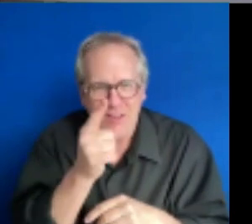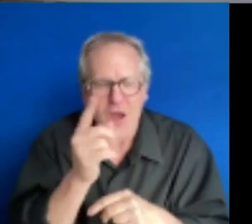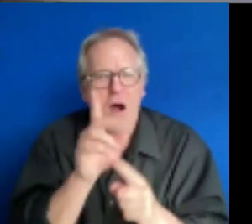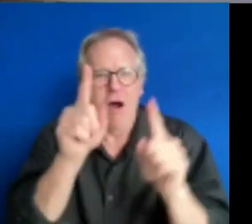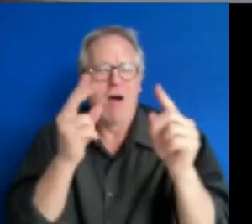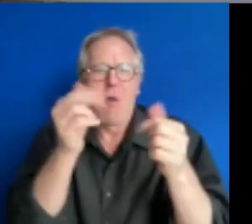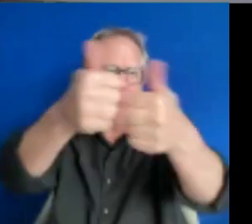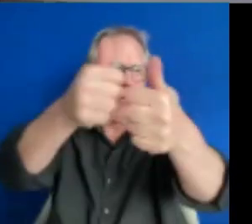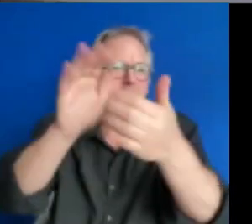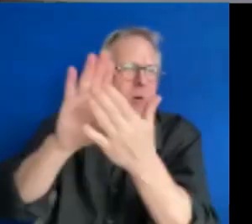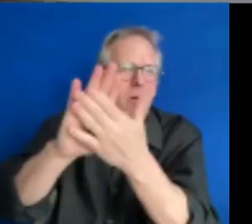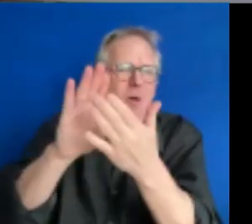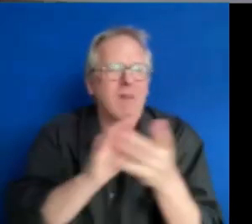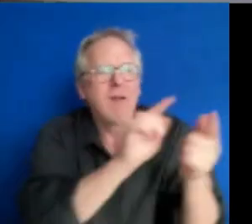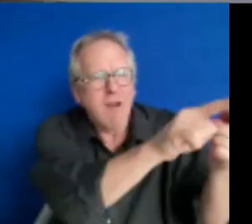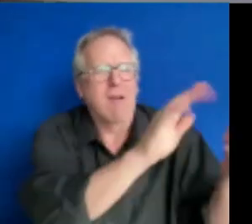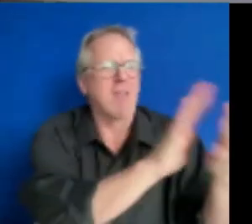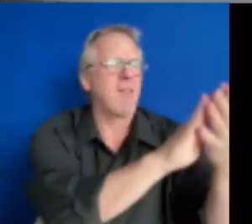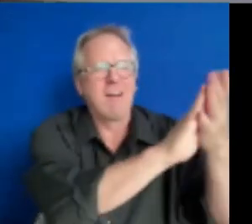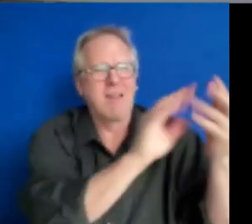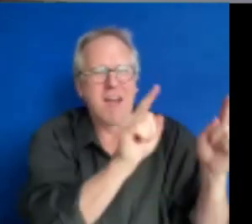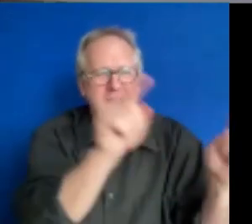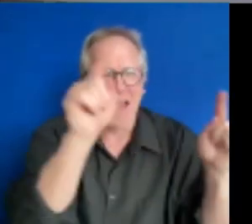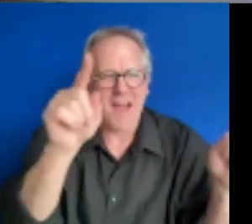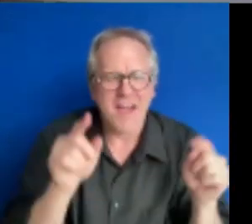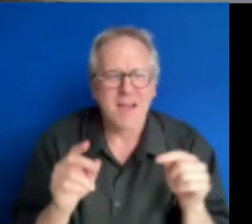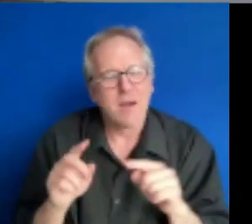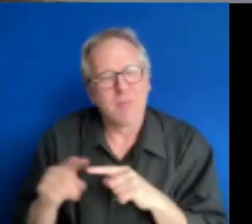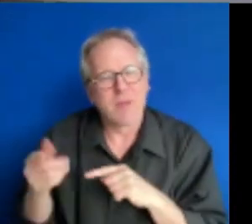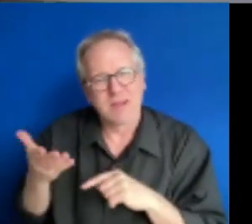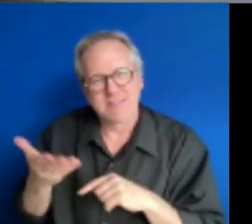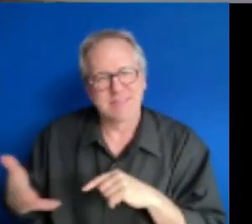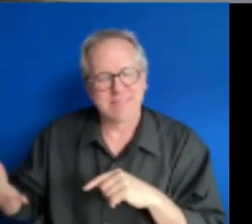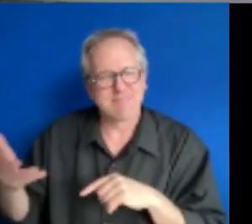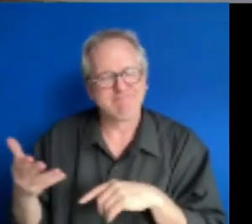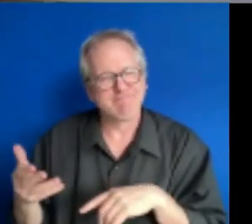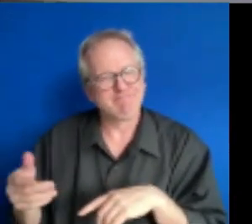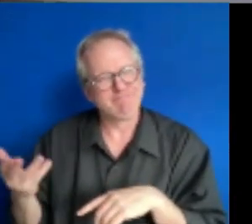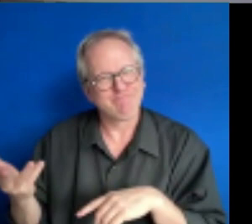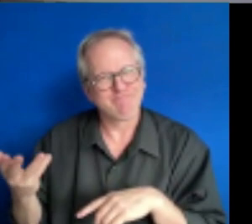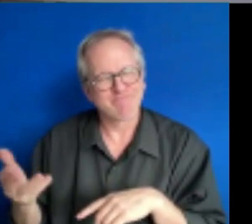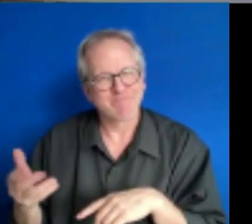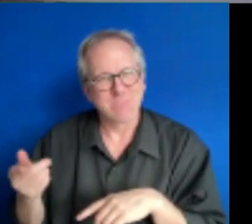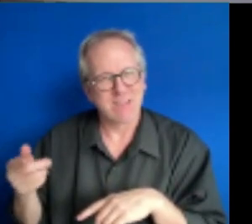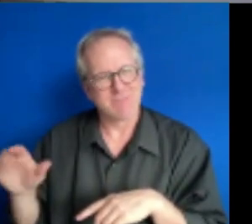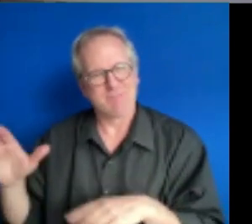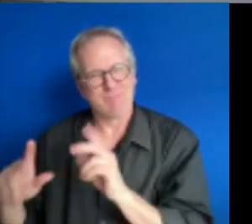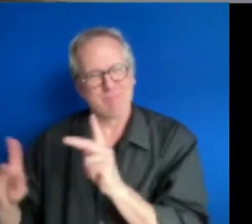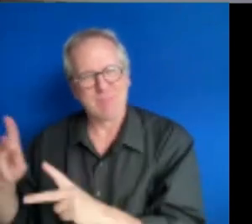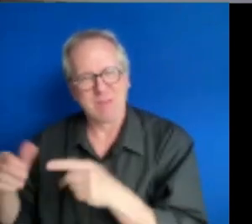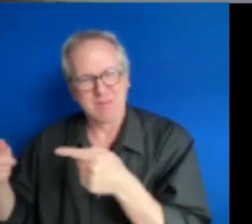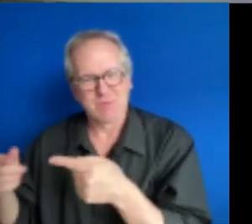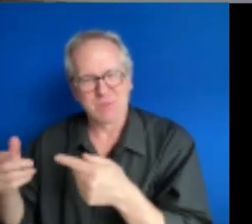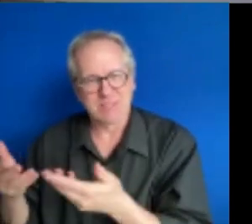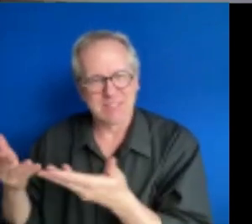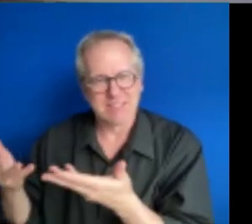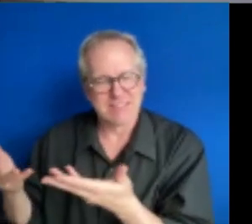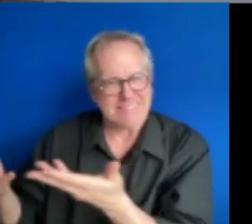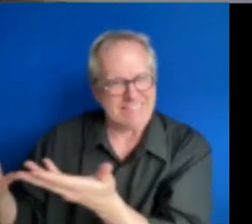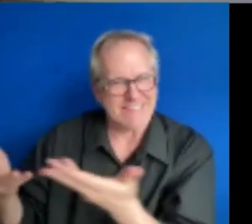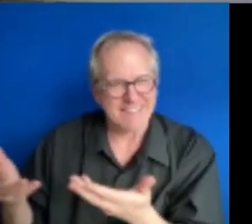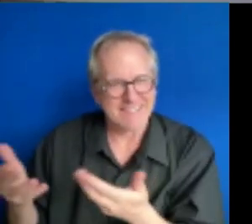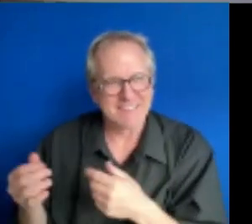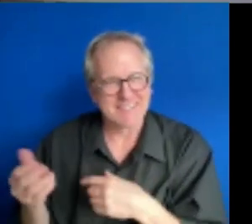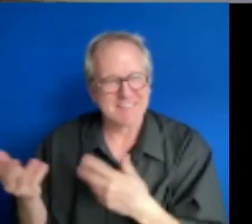lift up, but we don't really have those people as broadly acknowledged and pointed to